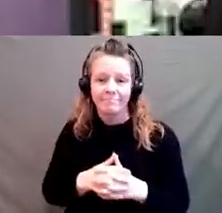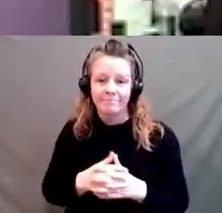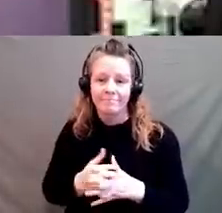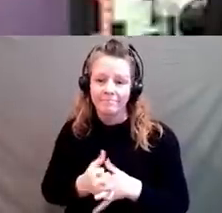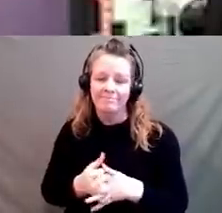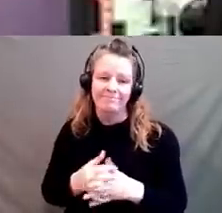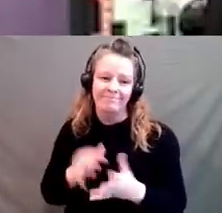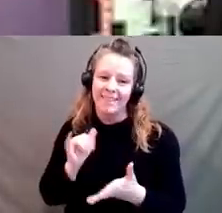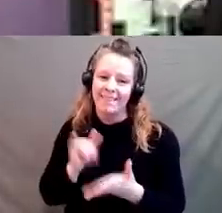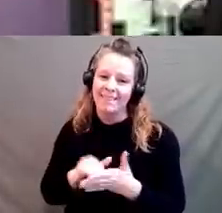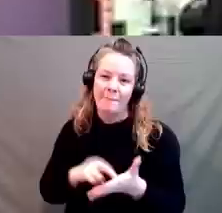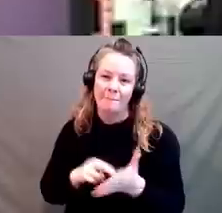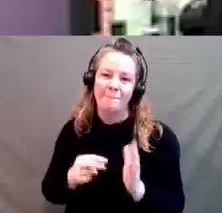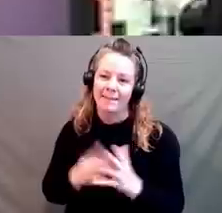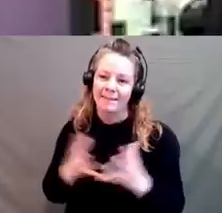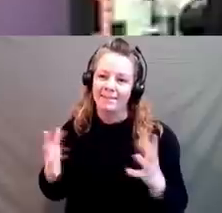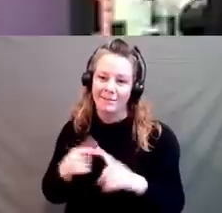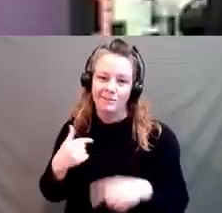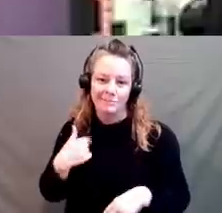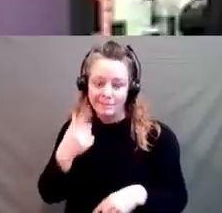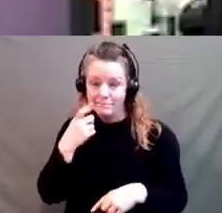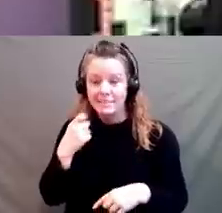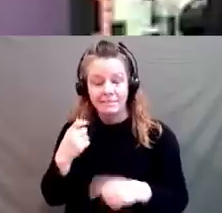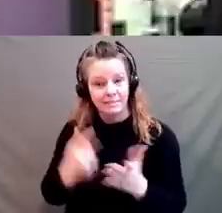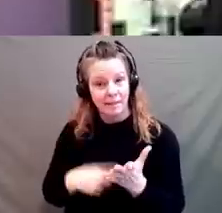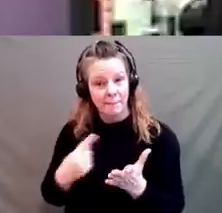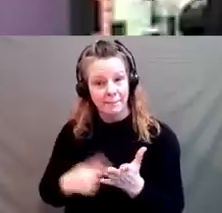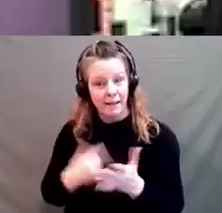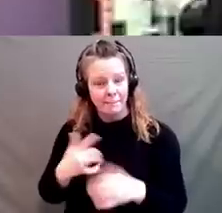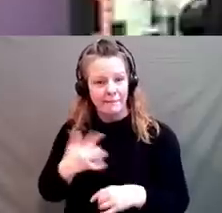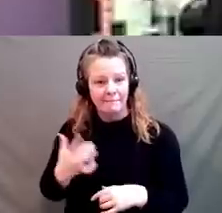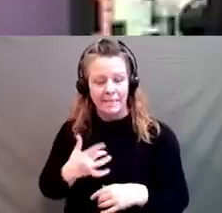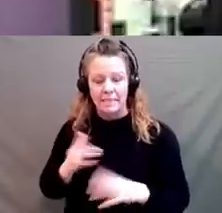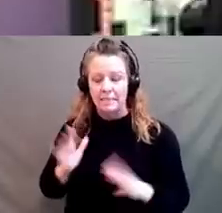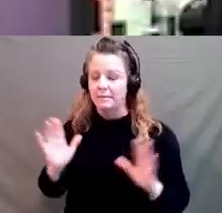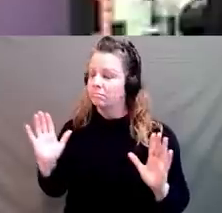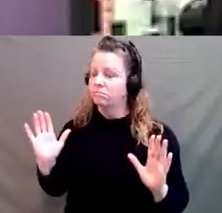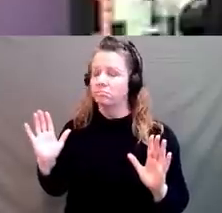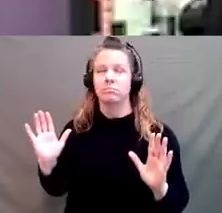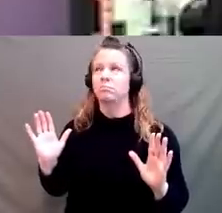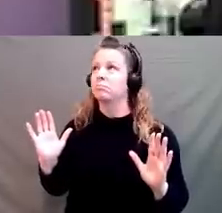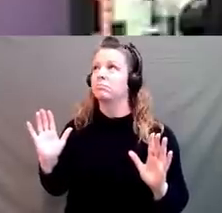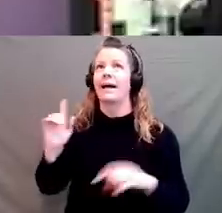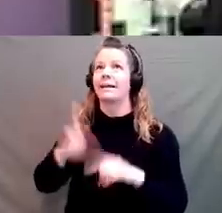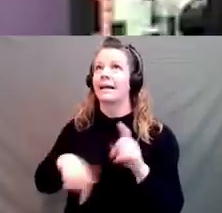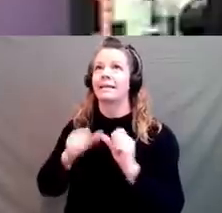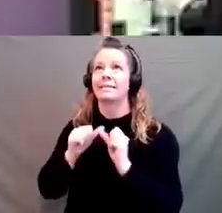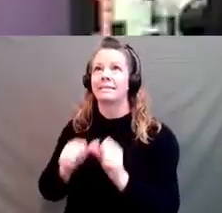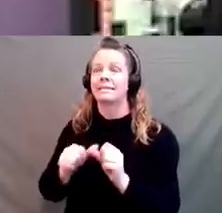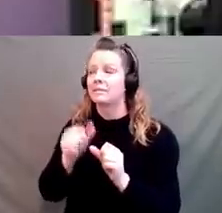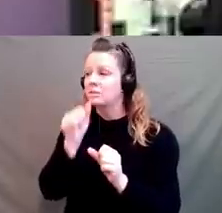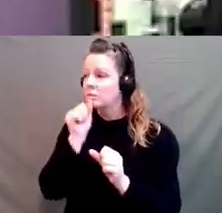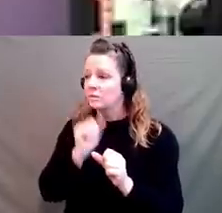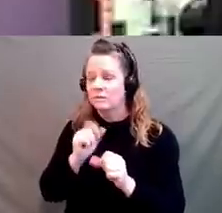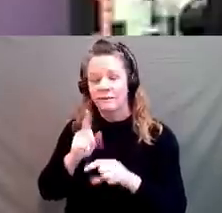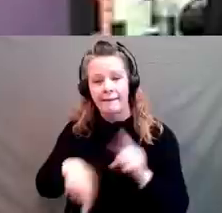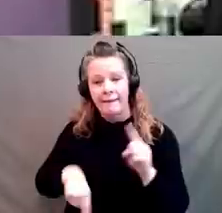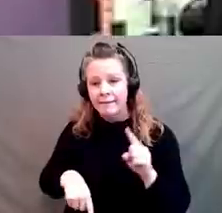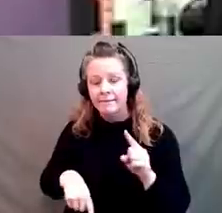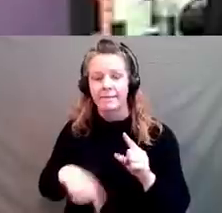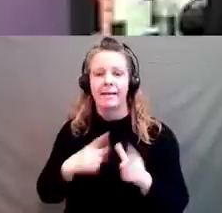meant a lot to me because there were times that I'm like, I'm through, I can't do this anymore. And one of the